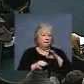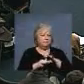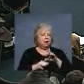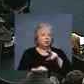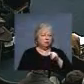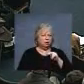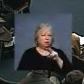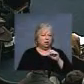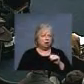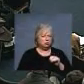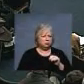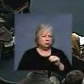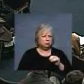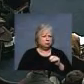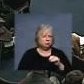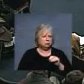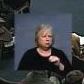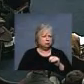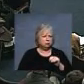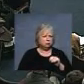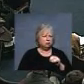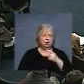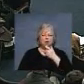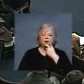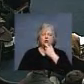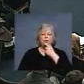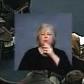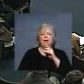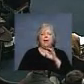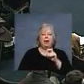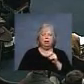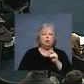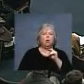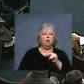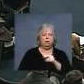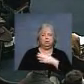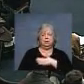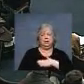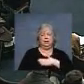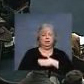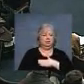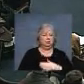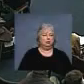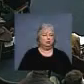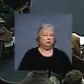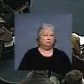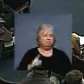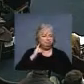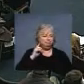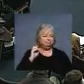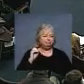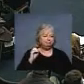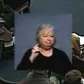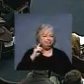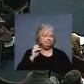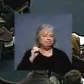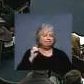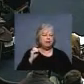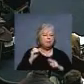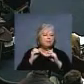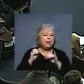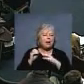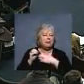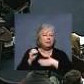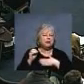No. If you turn your microphone on, please. Can't hear you. If you turn your microphone on,